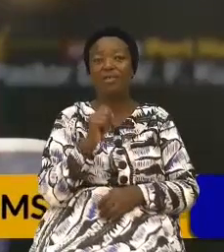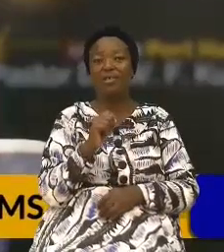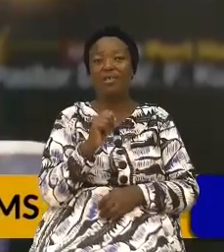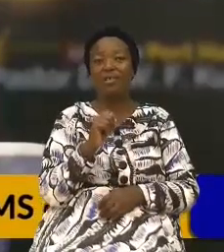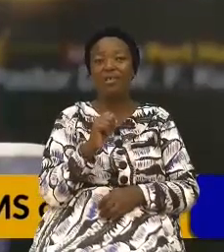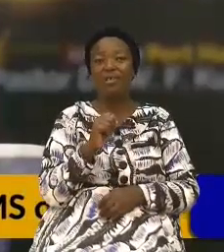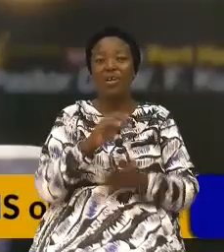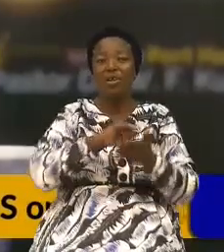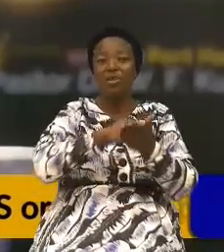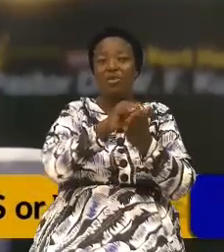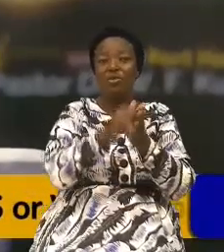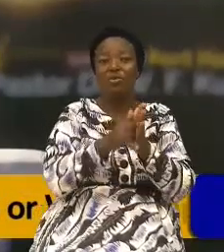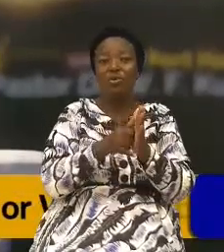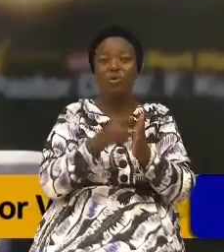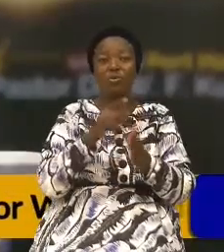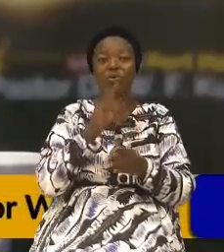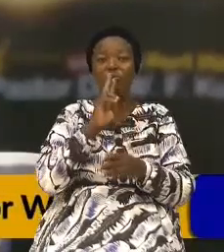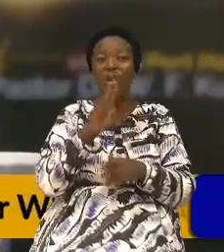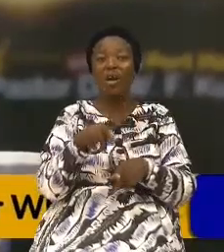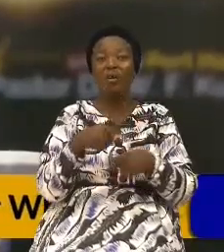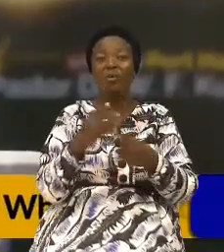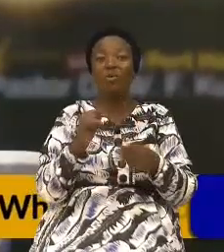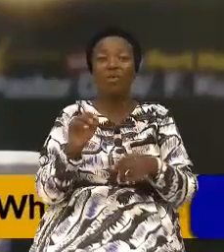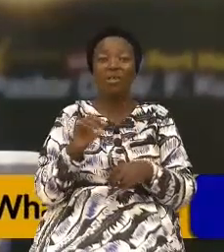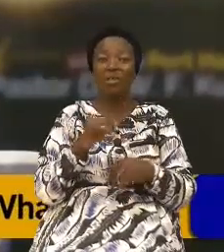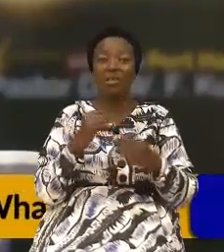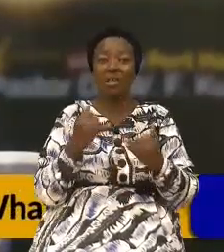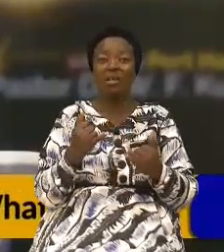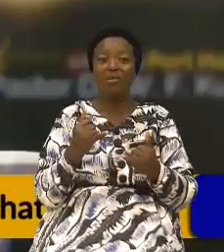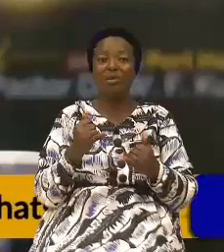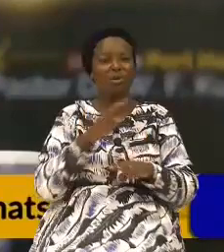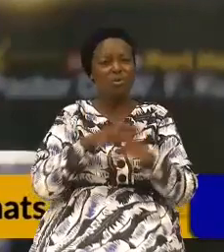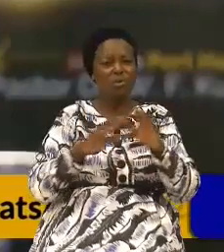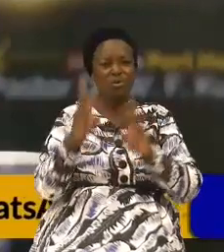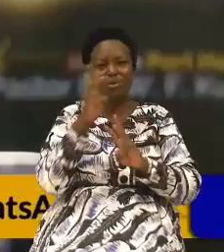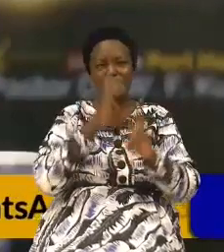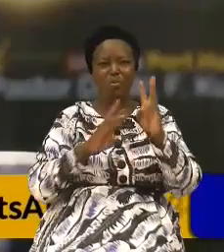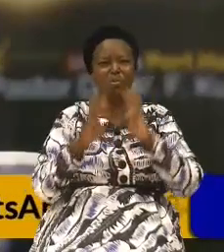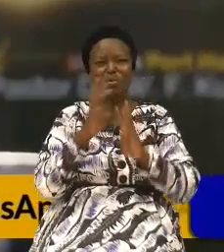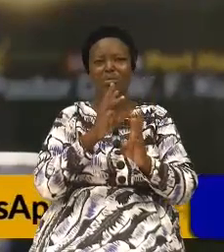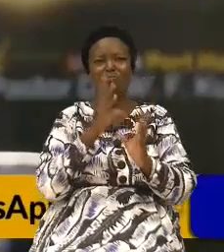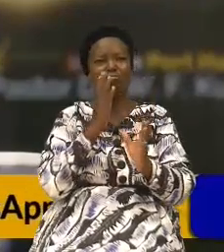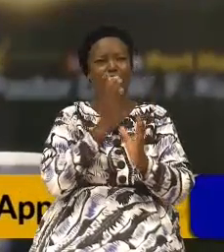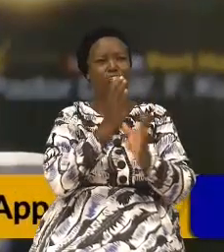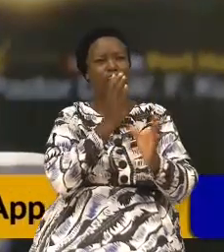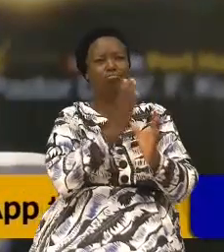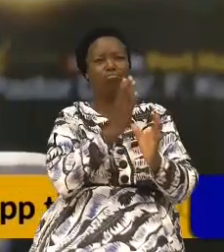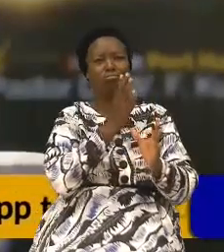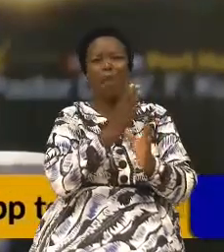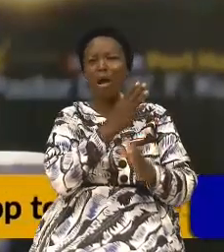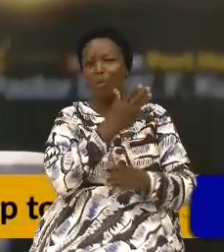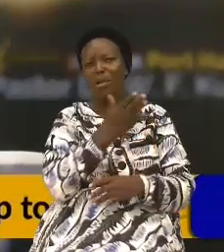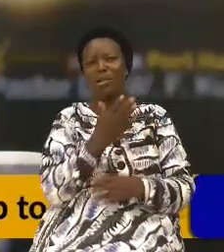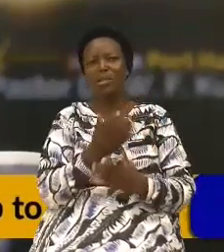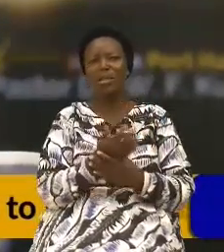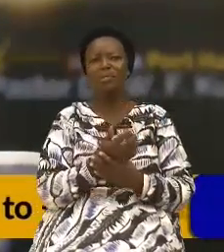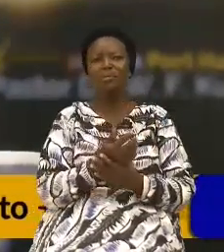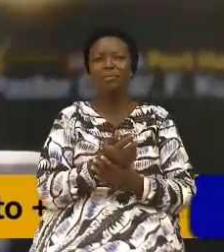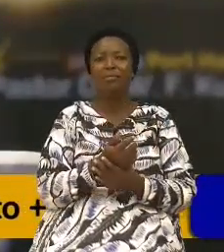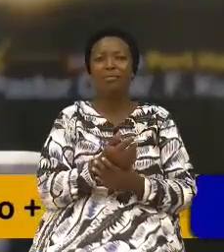are going within Port Harcourt here, buses have been arranged. Why those from the